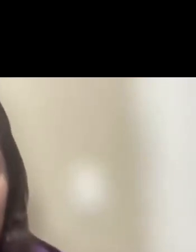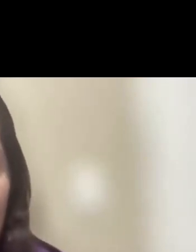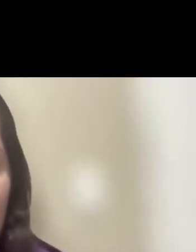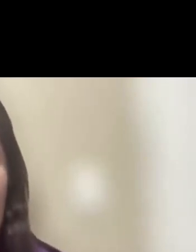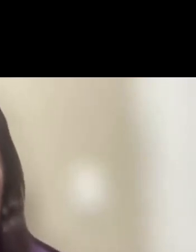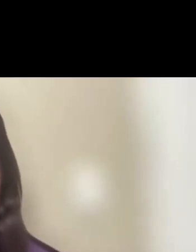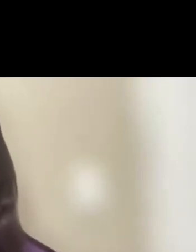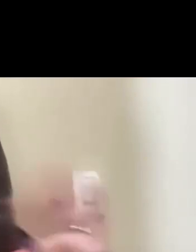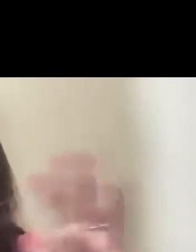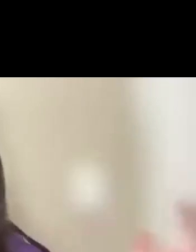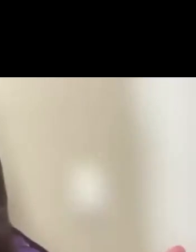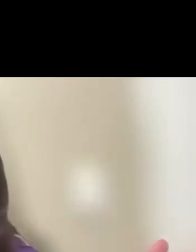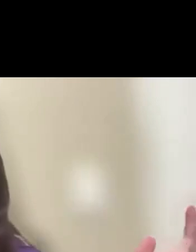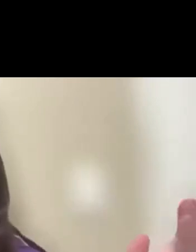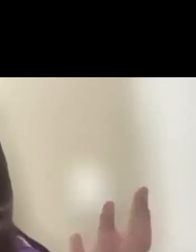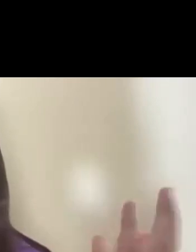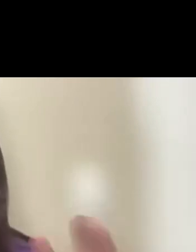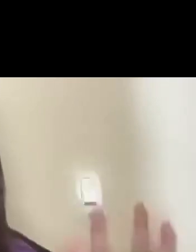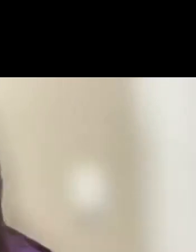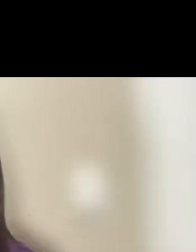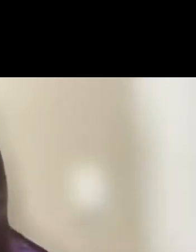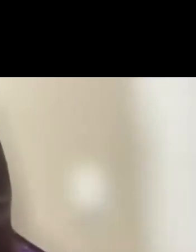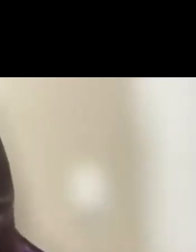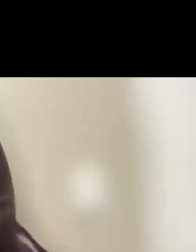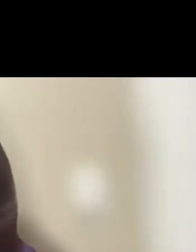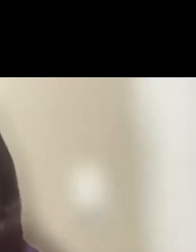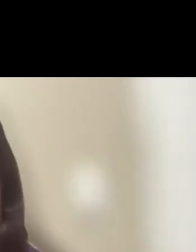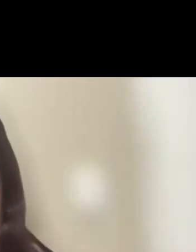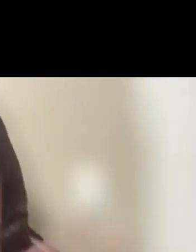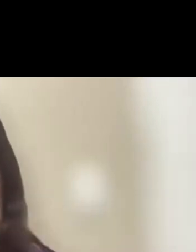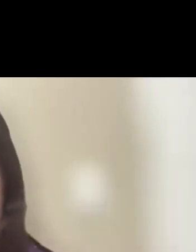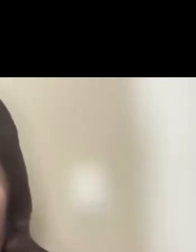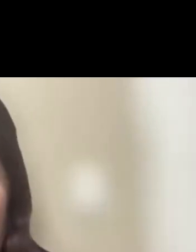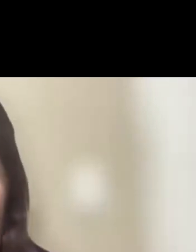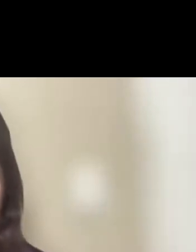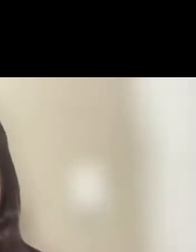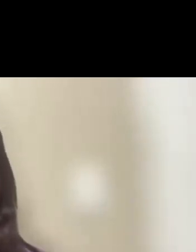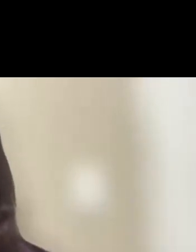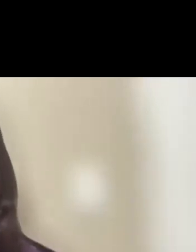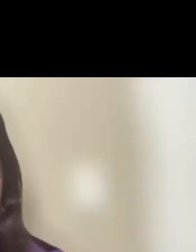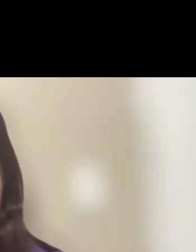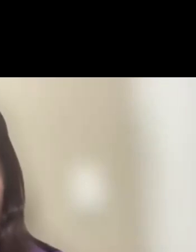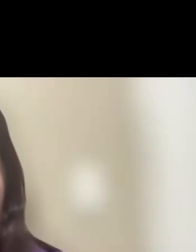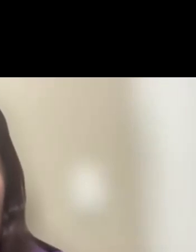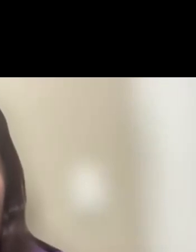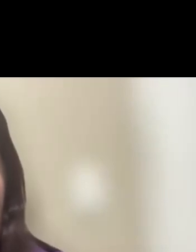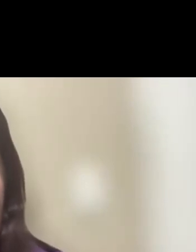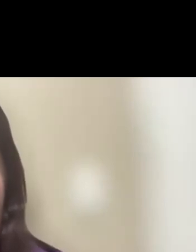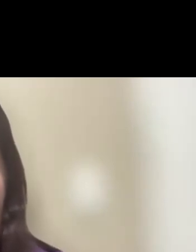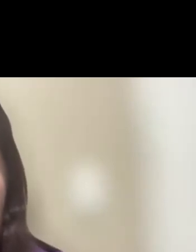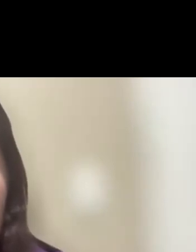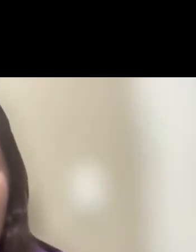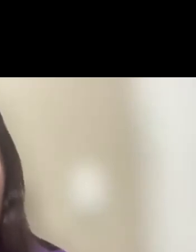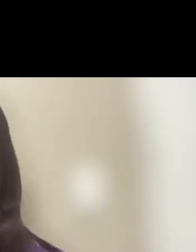doing little things, like he would put like the milk in the closet, things that we would even laugh at or dismiss and say like, oh, he's really tired. Until hearing